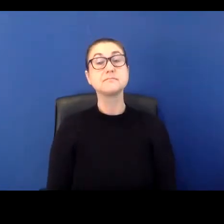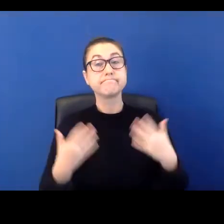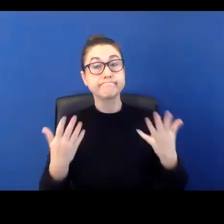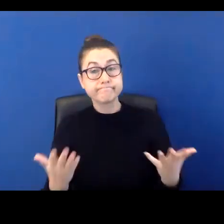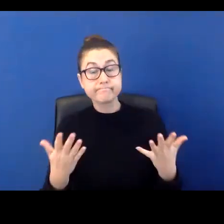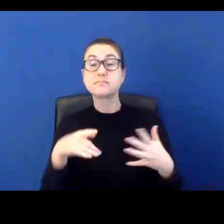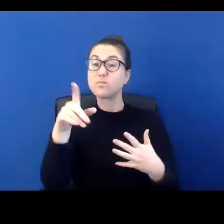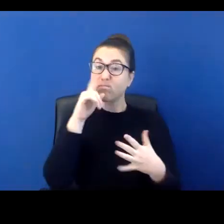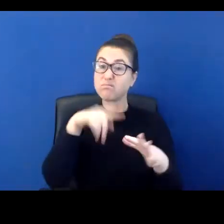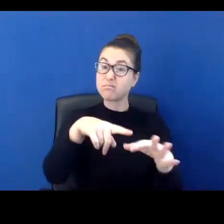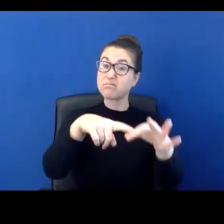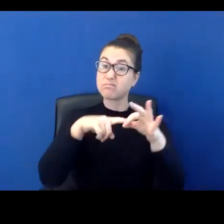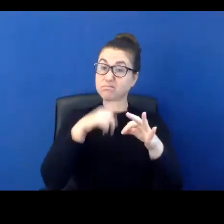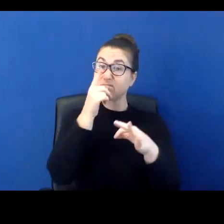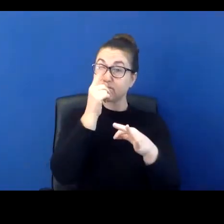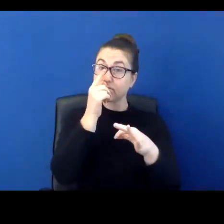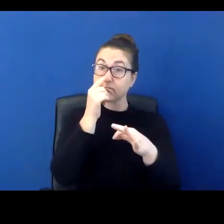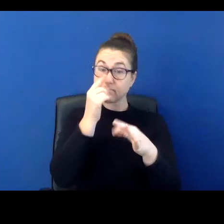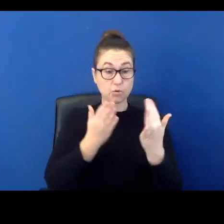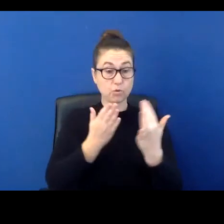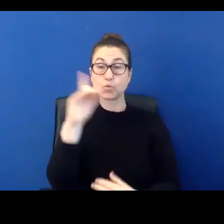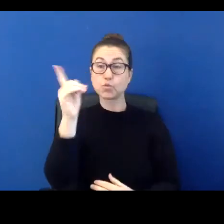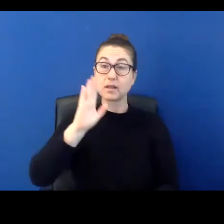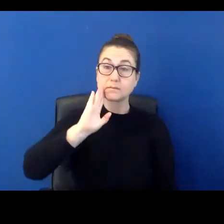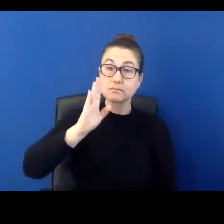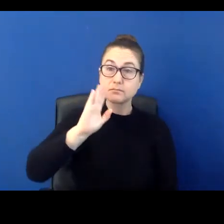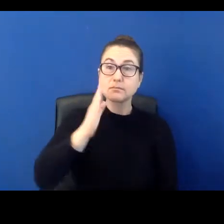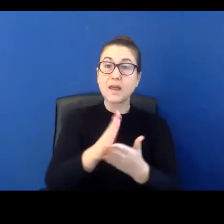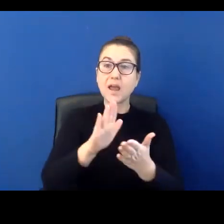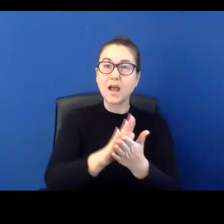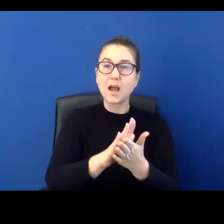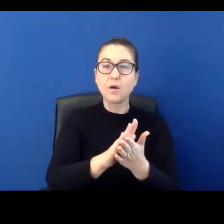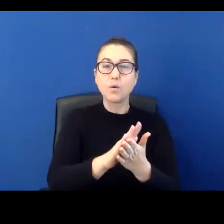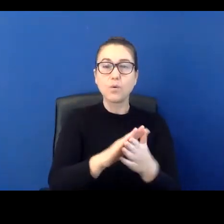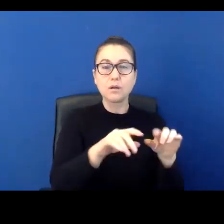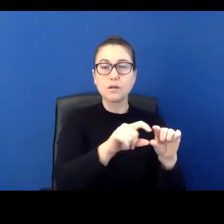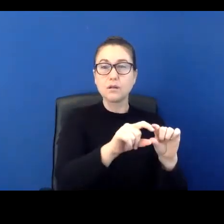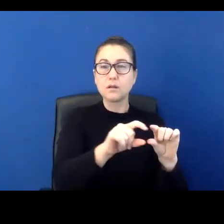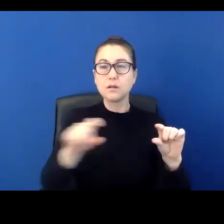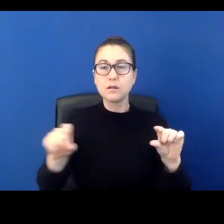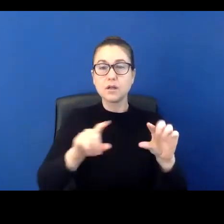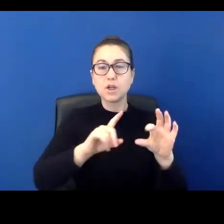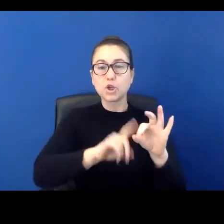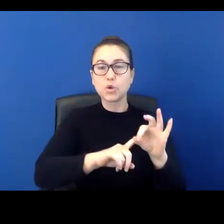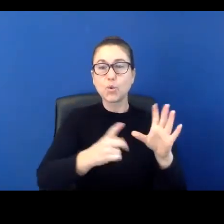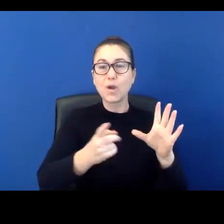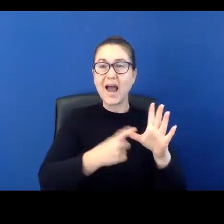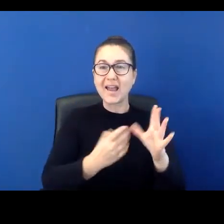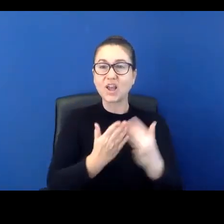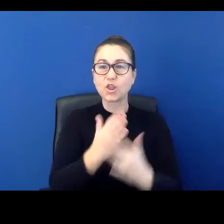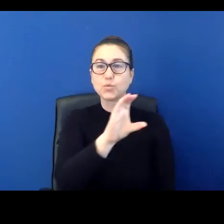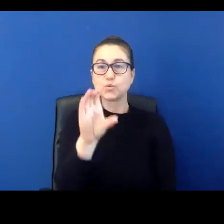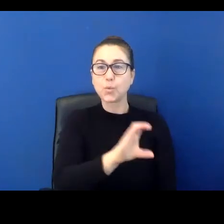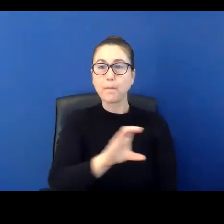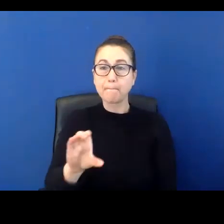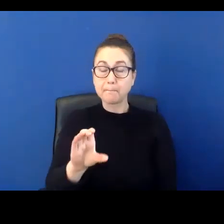to ask questions over the course of the session using the Q&A function via Zoom. So please feel